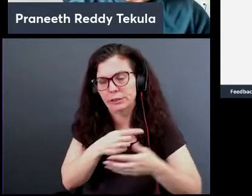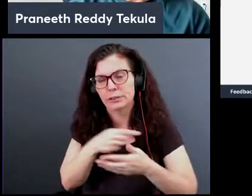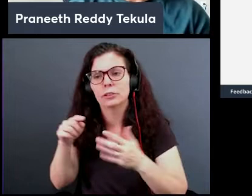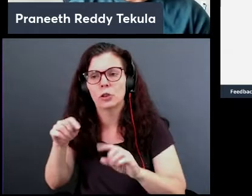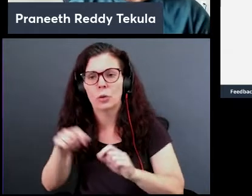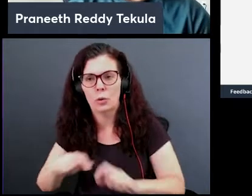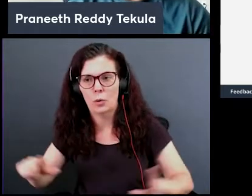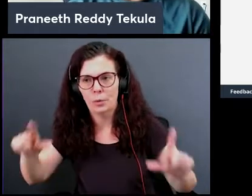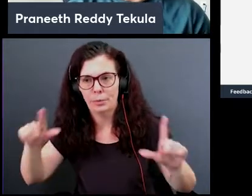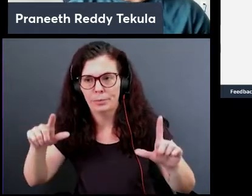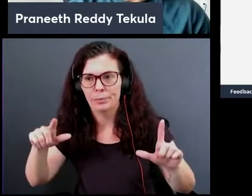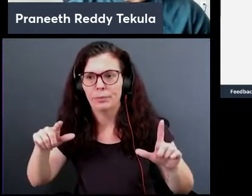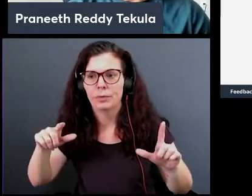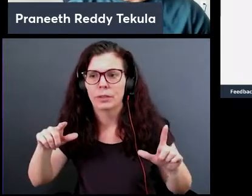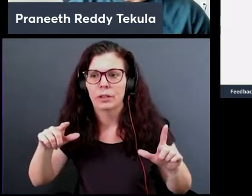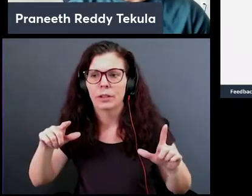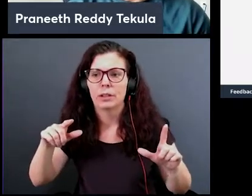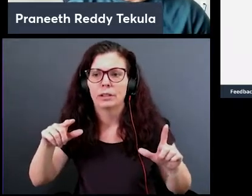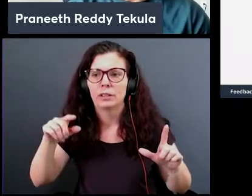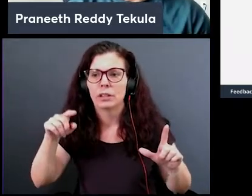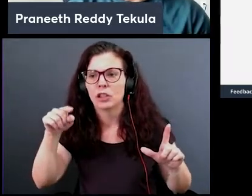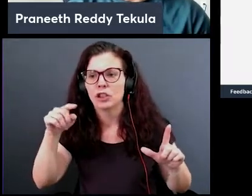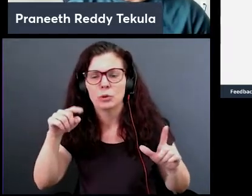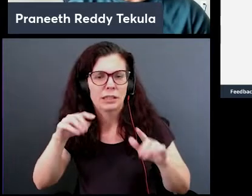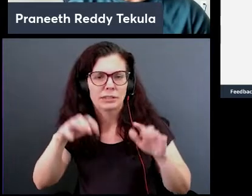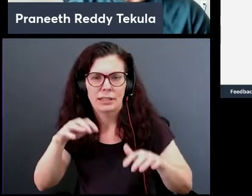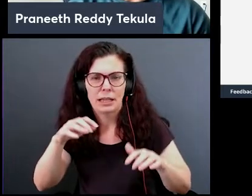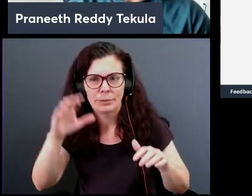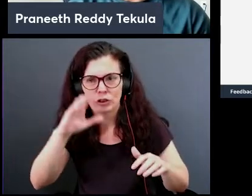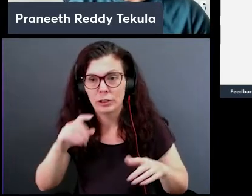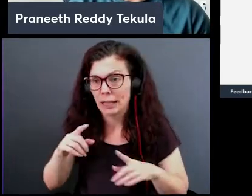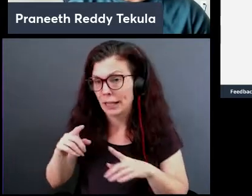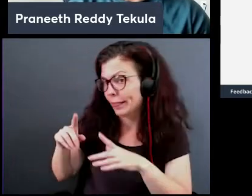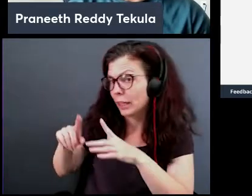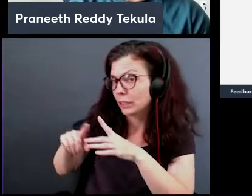your search page And hit in the your little star next to